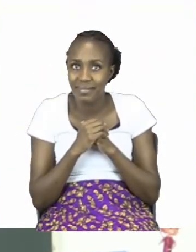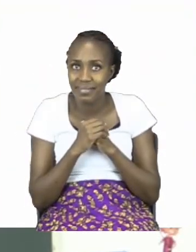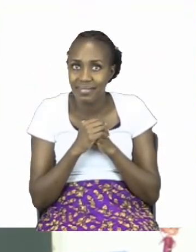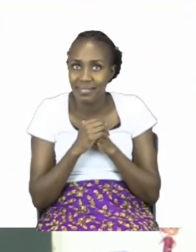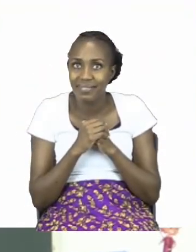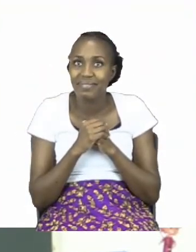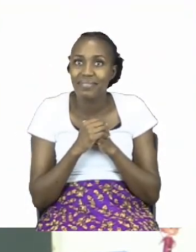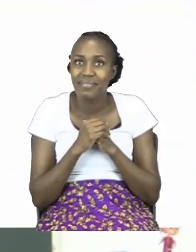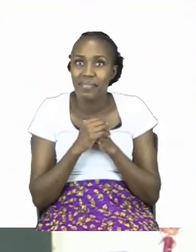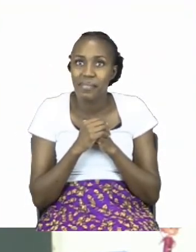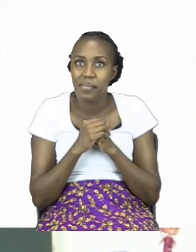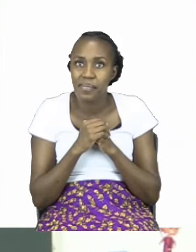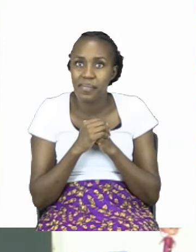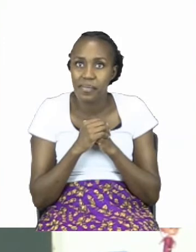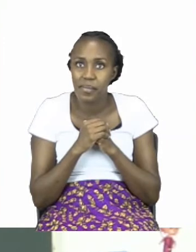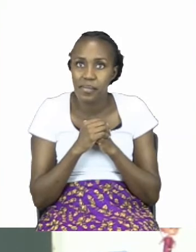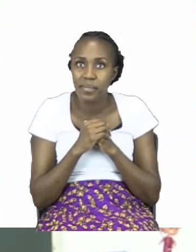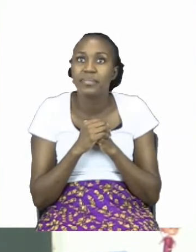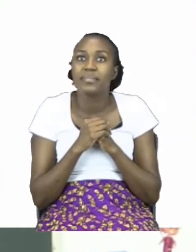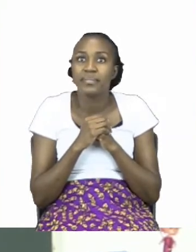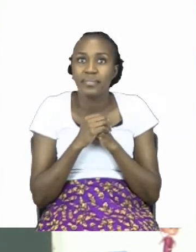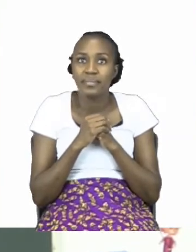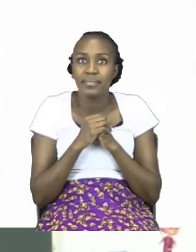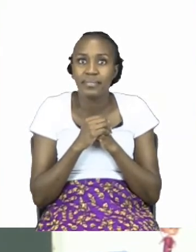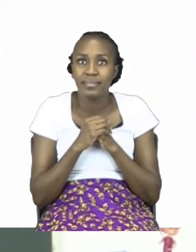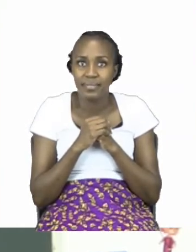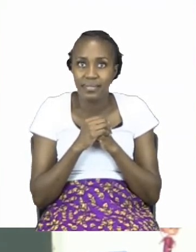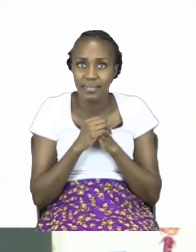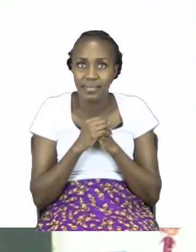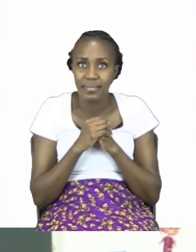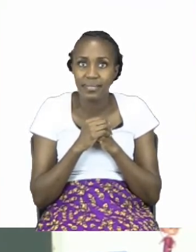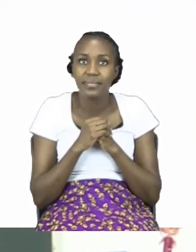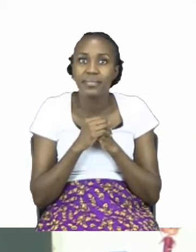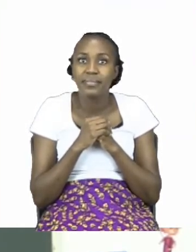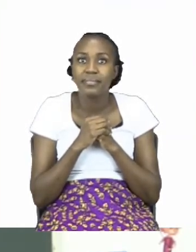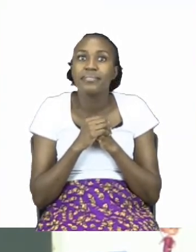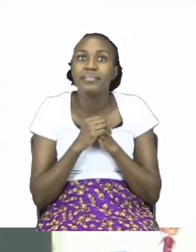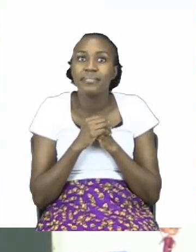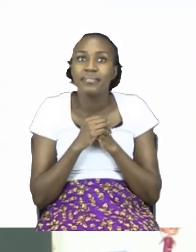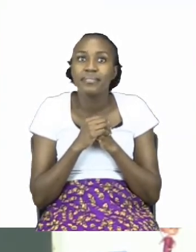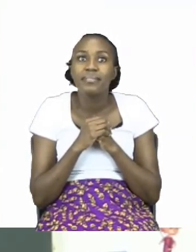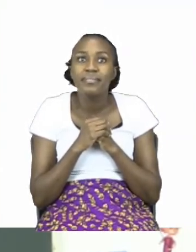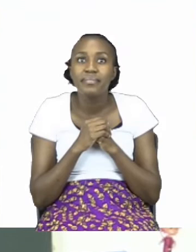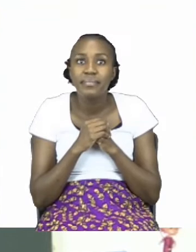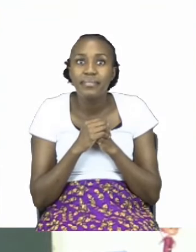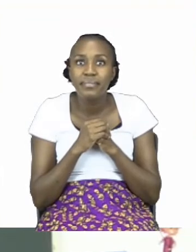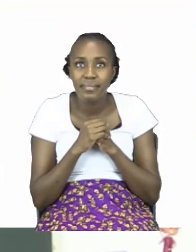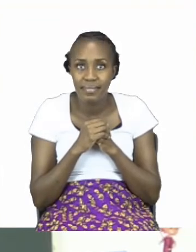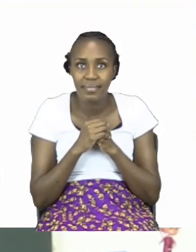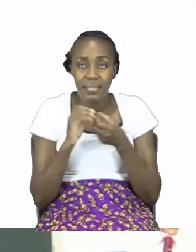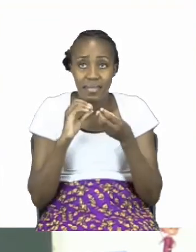7. So we take our 7 and we cross it out. Now our number line